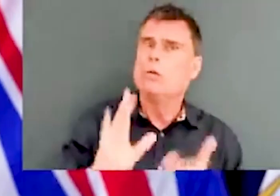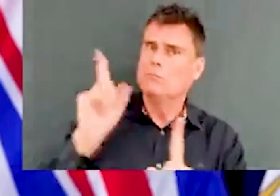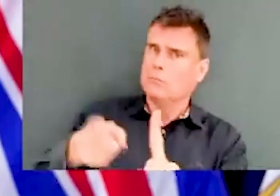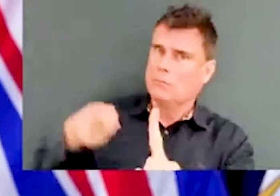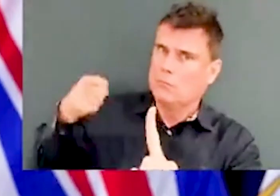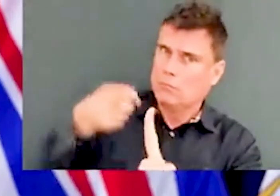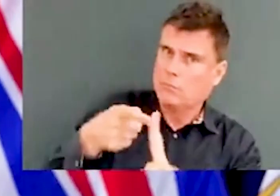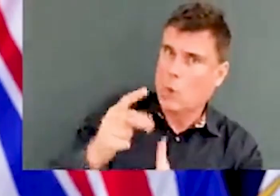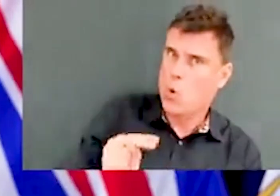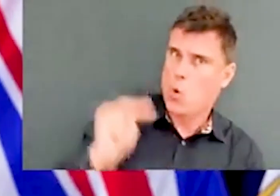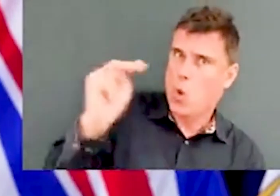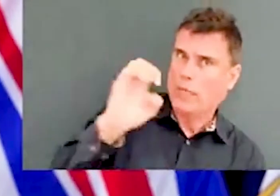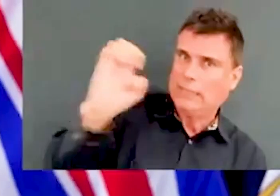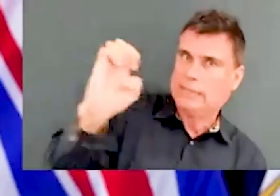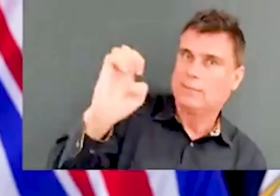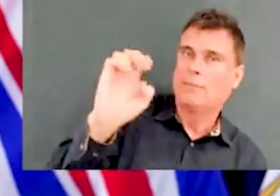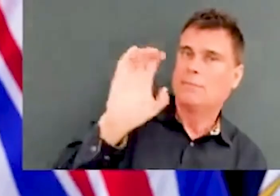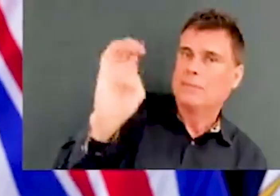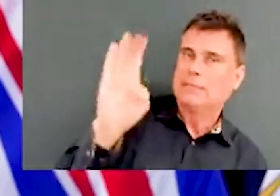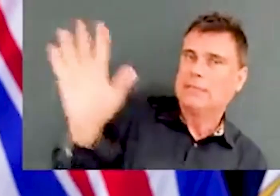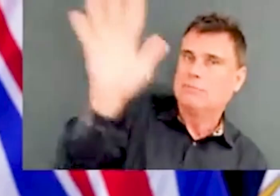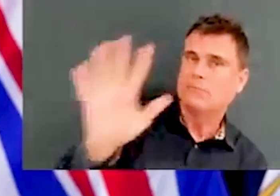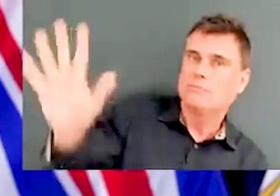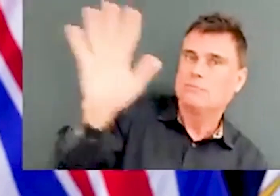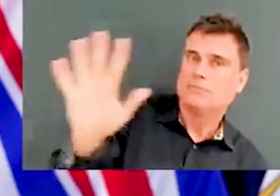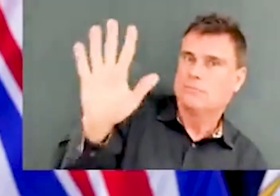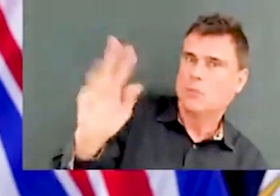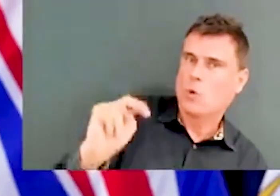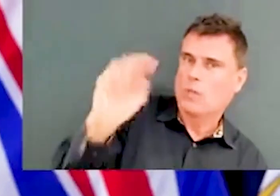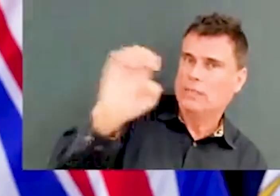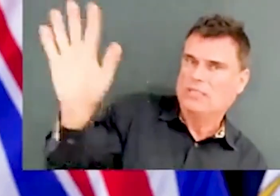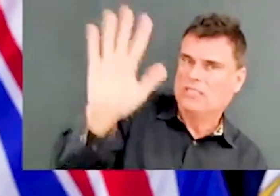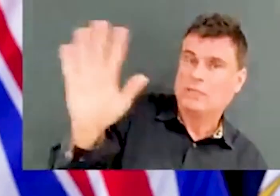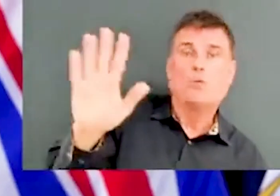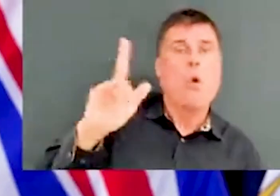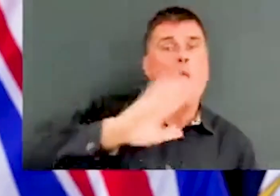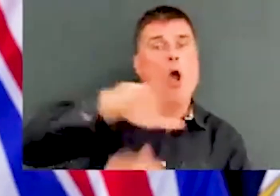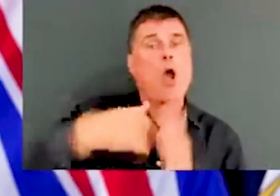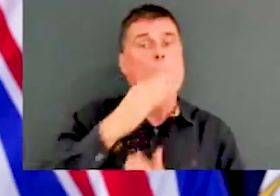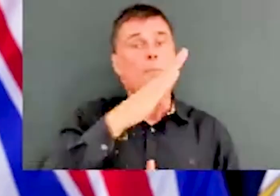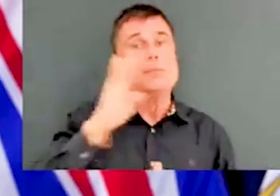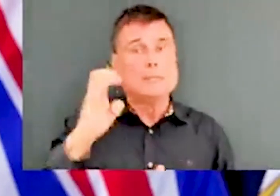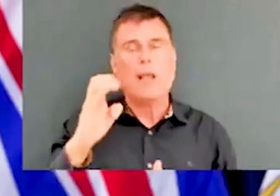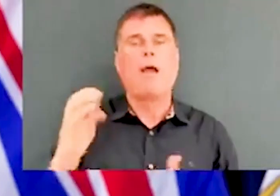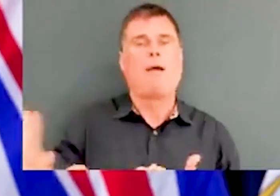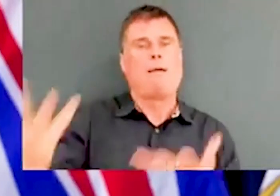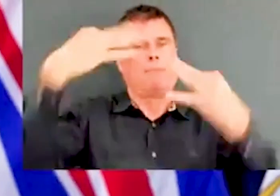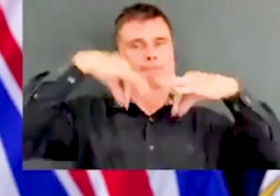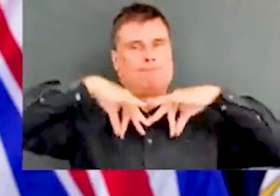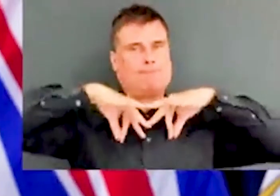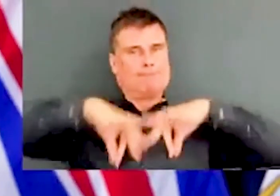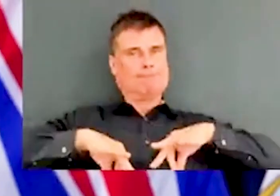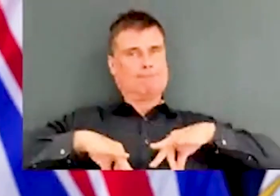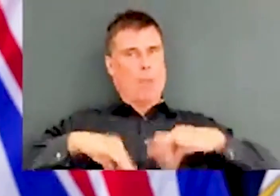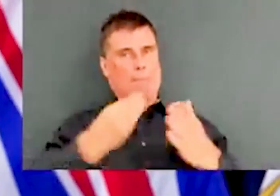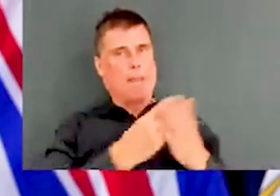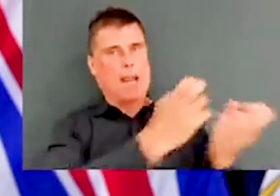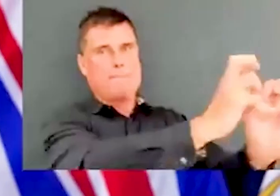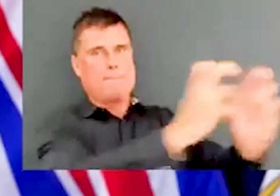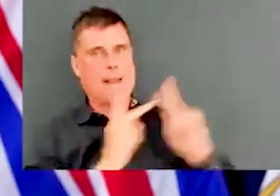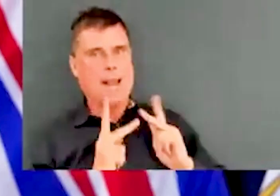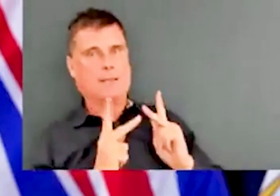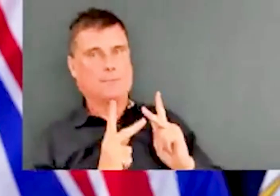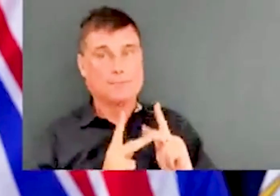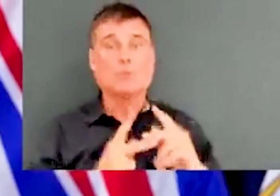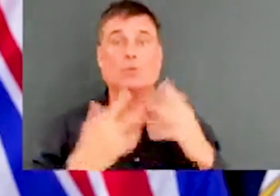changes because we are now resetting the balance to ensure that the resources that belong to all of us are giving a return to government so that we can